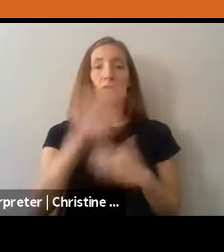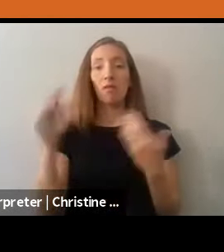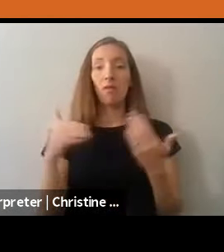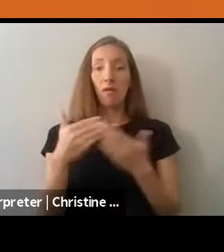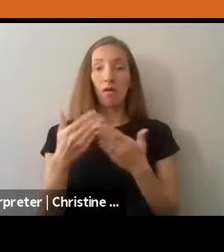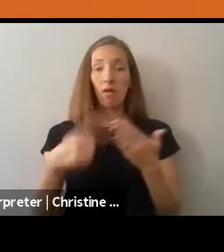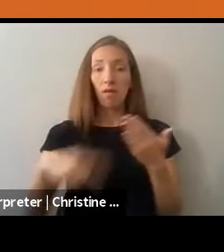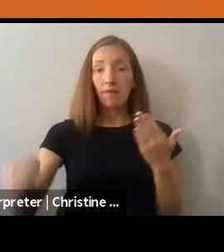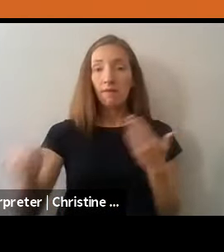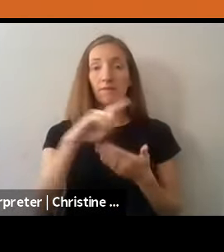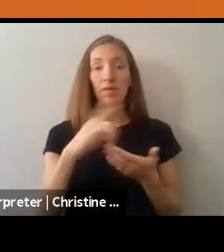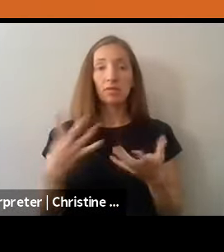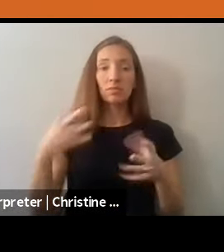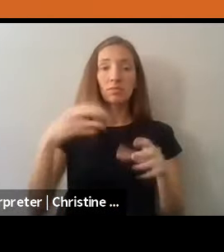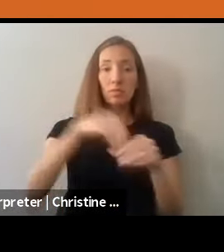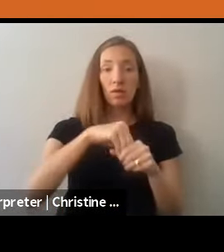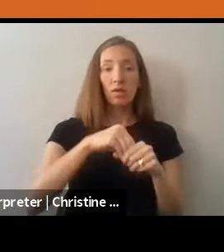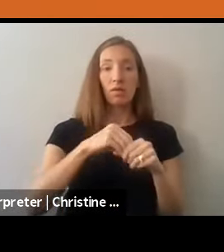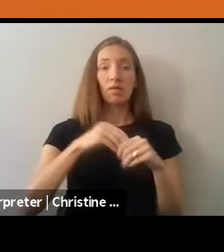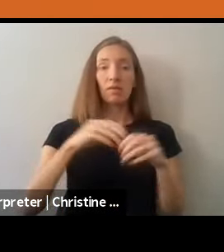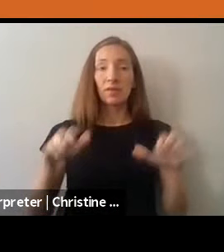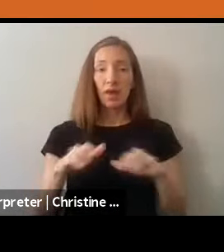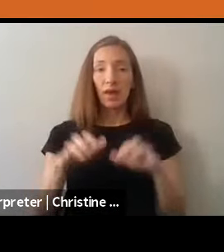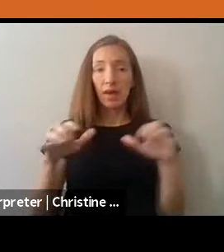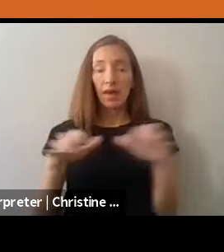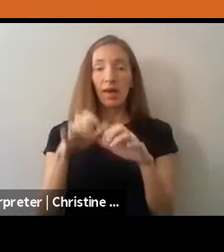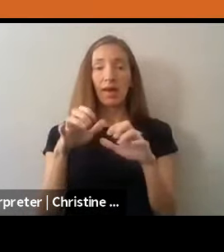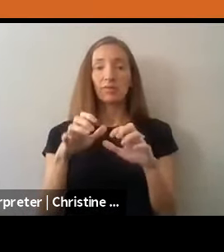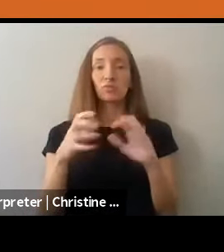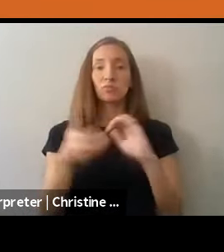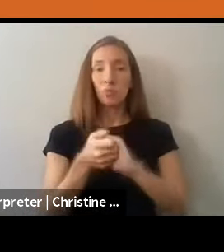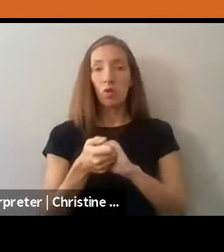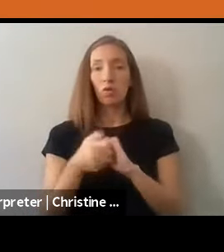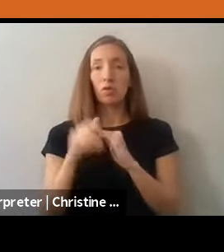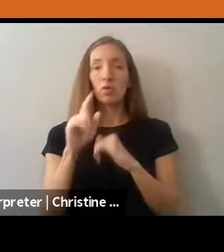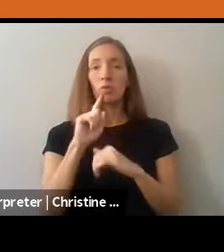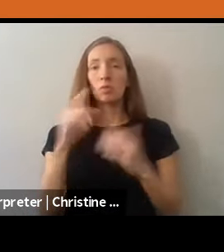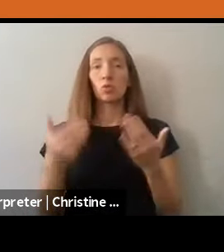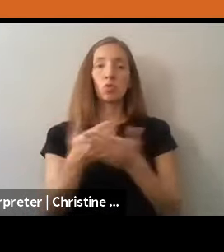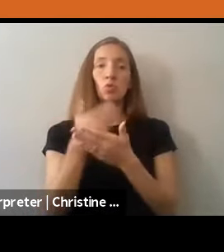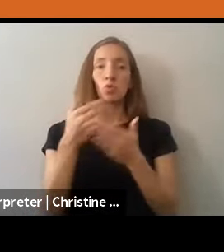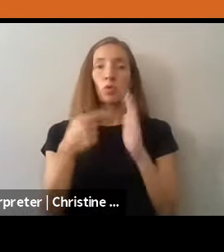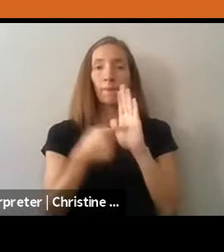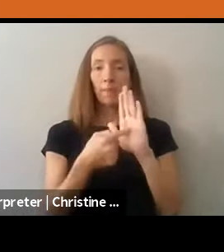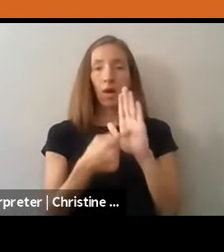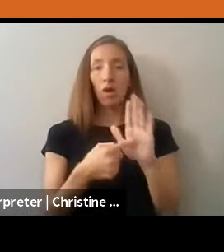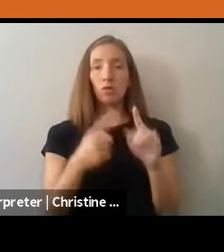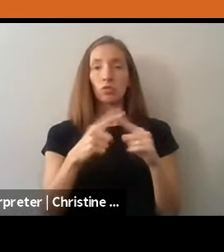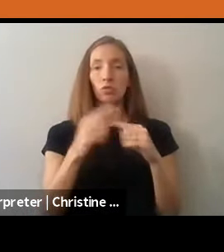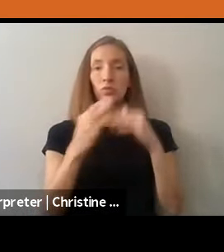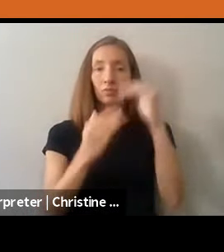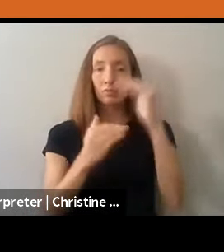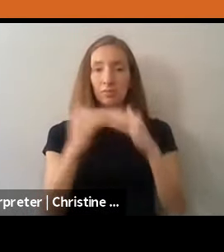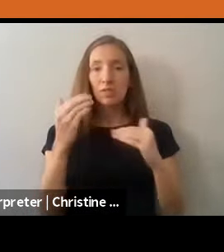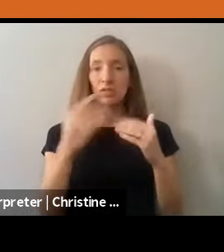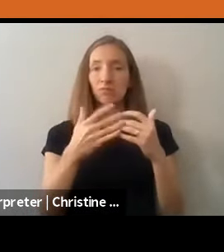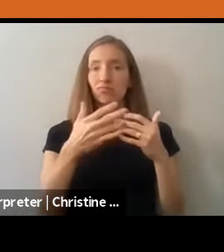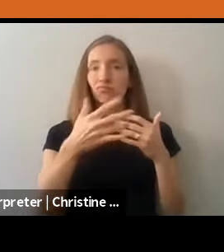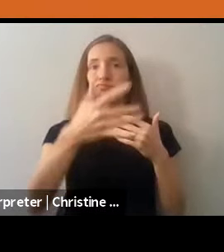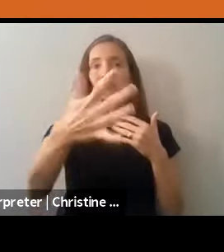a new model that will help hopefully to build a 5-year,